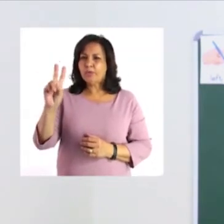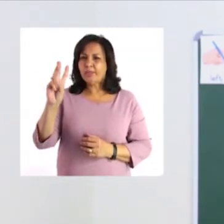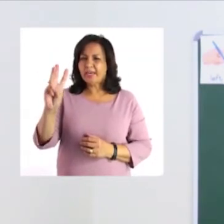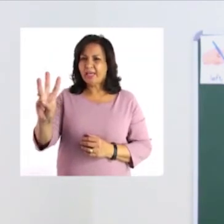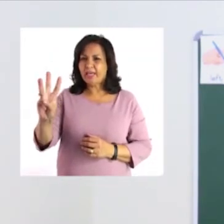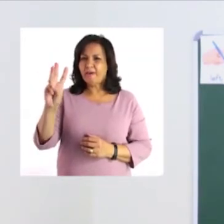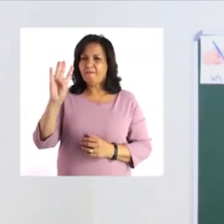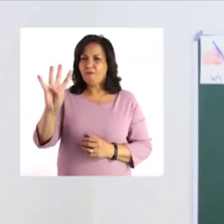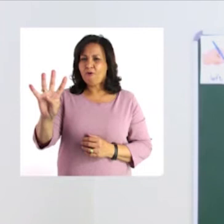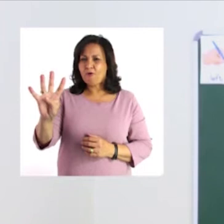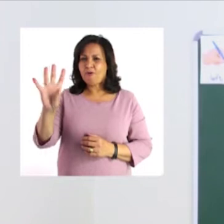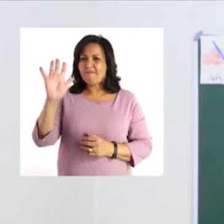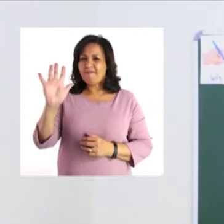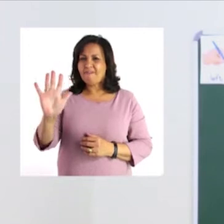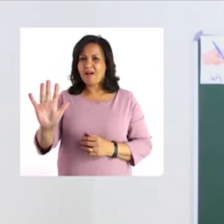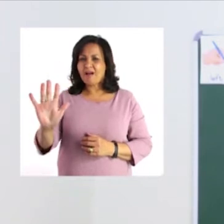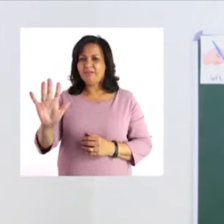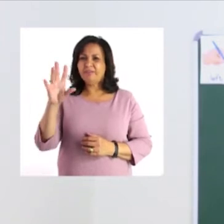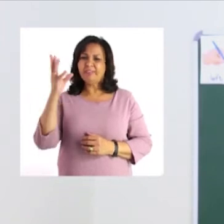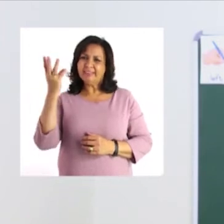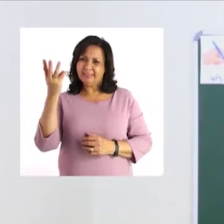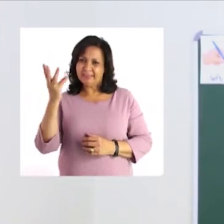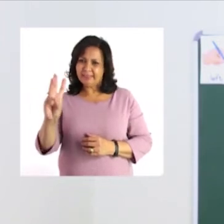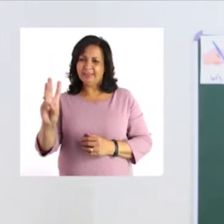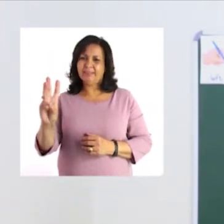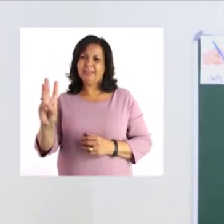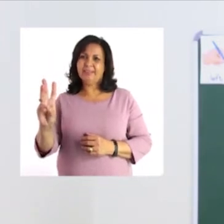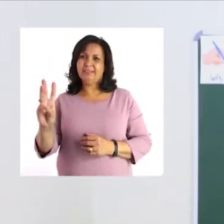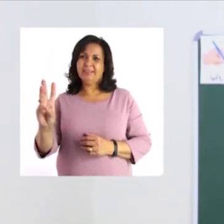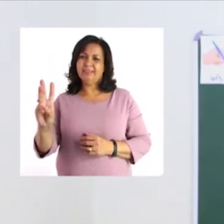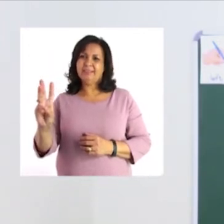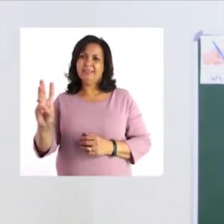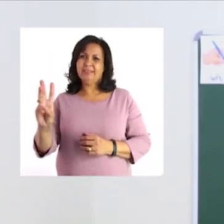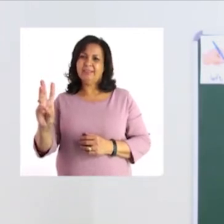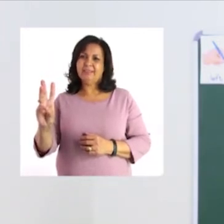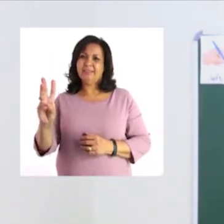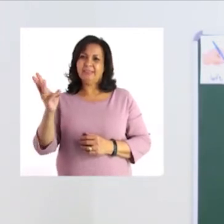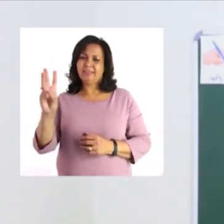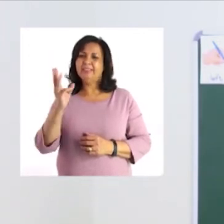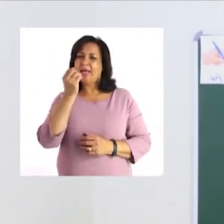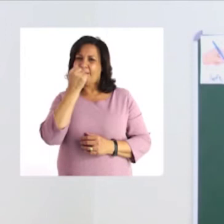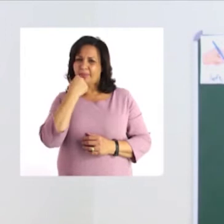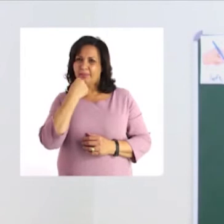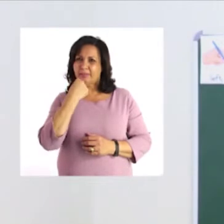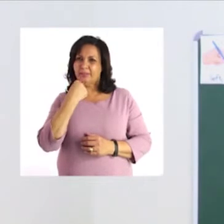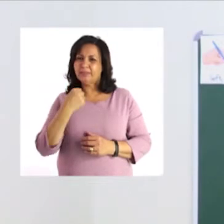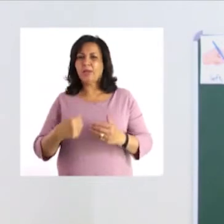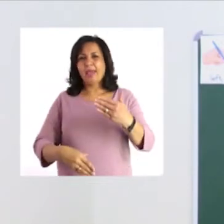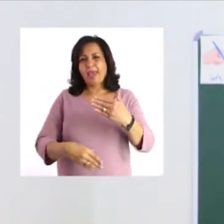3, 4, 5, 6. We have 6 apples